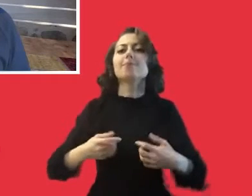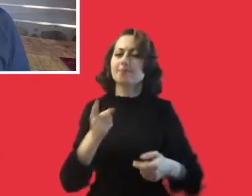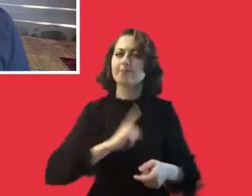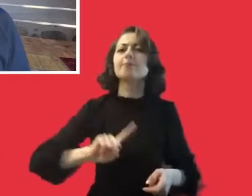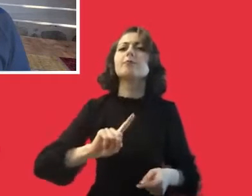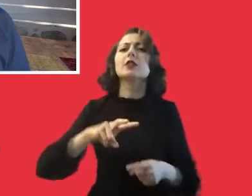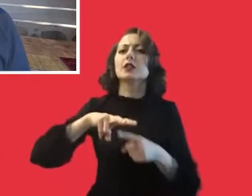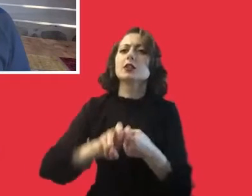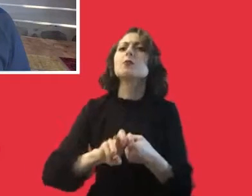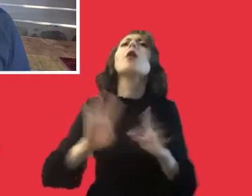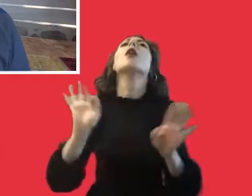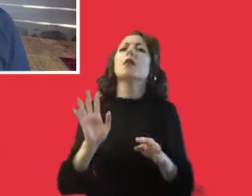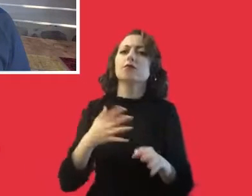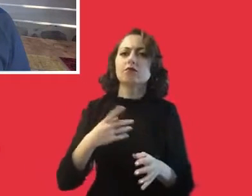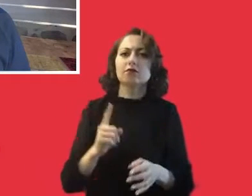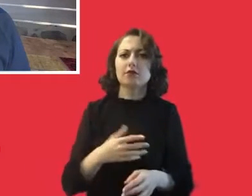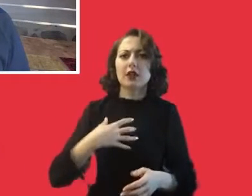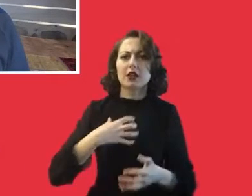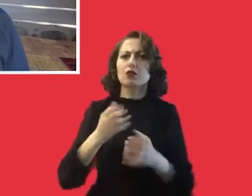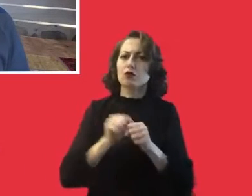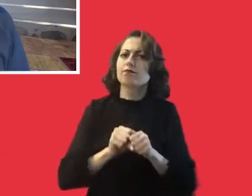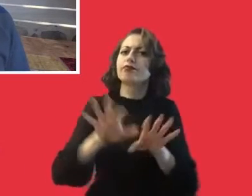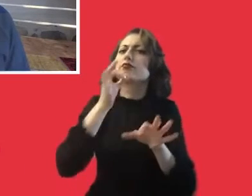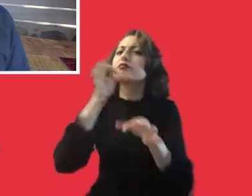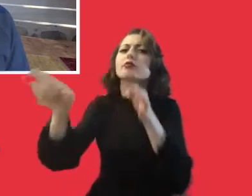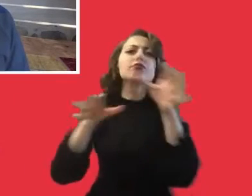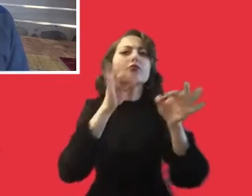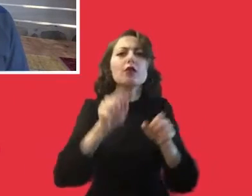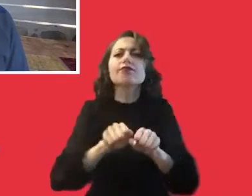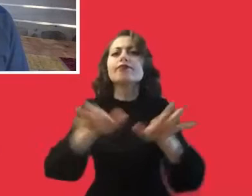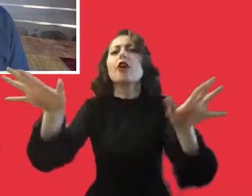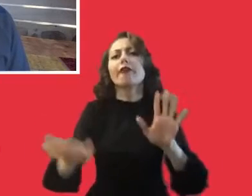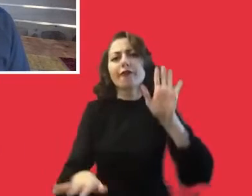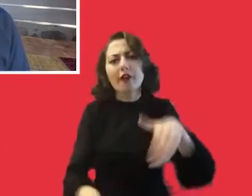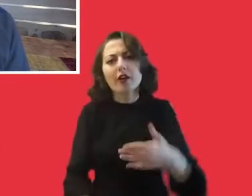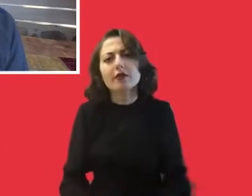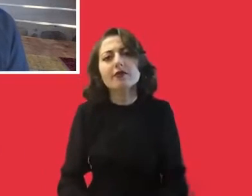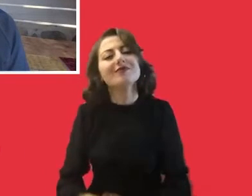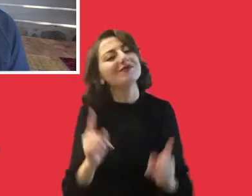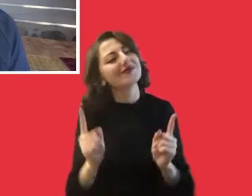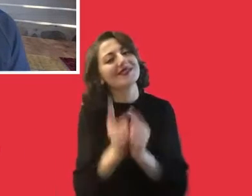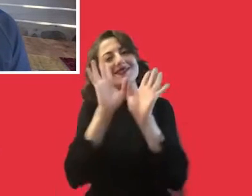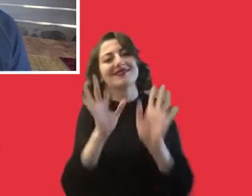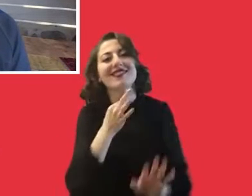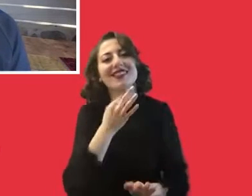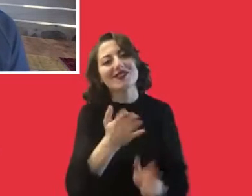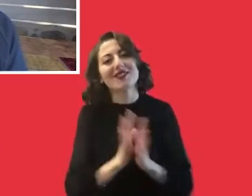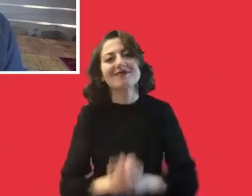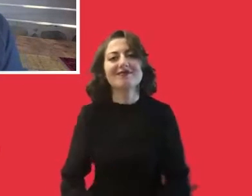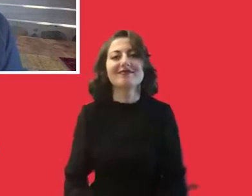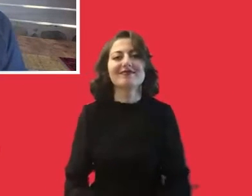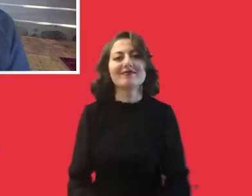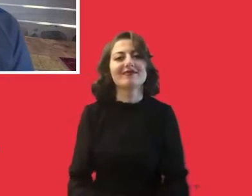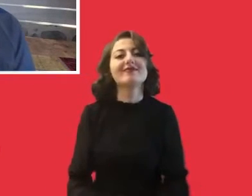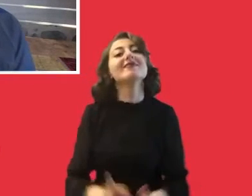self-sacrifice, they are trying to stay in as a part of it, and they're trying still expand this structure to the other people